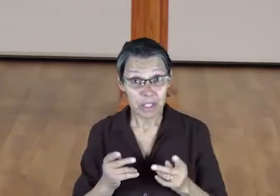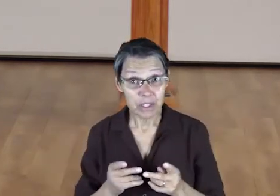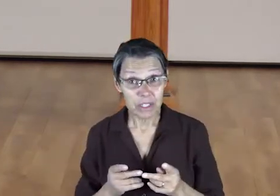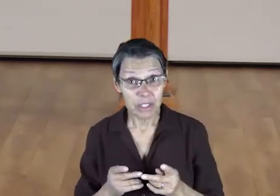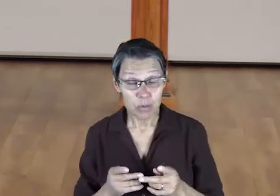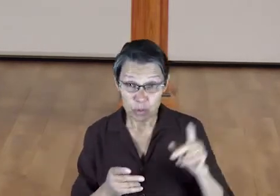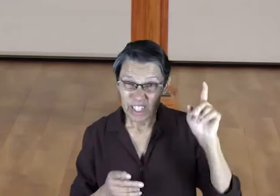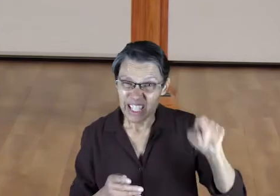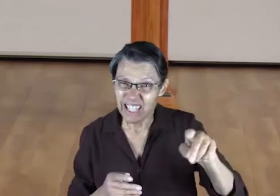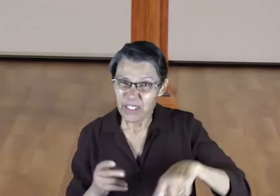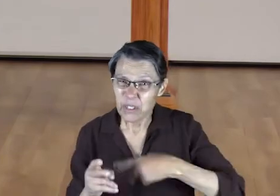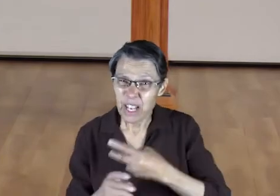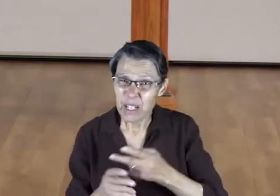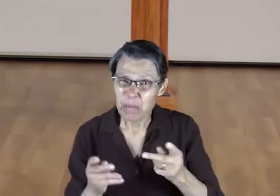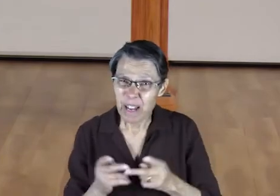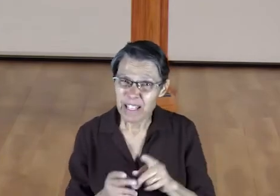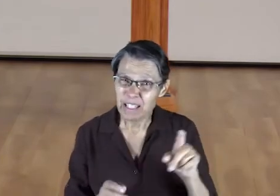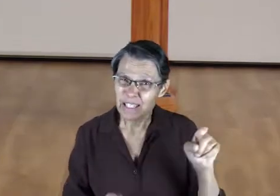Do we still need them?